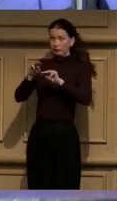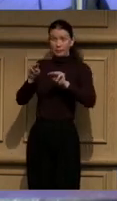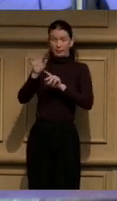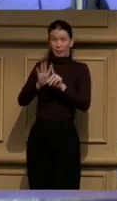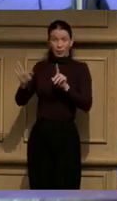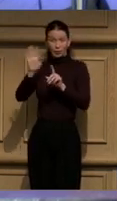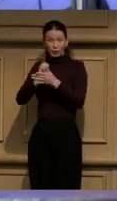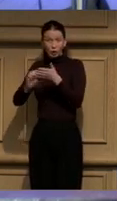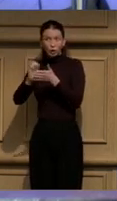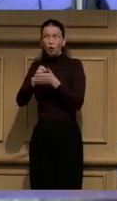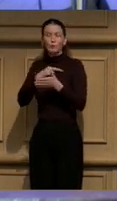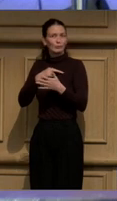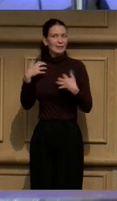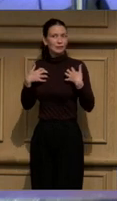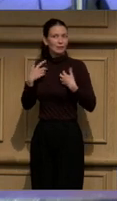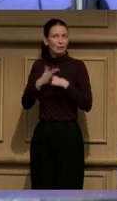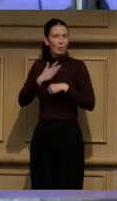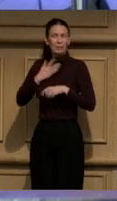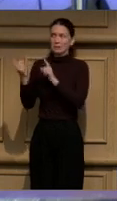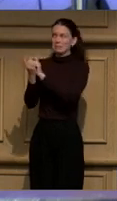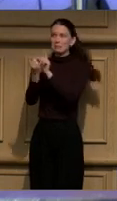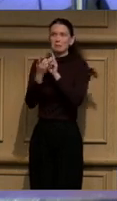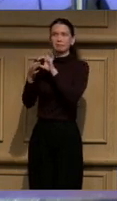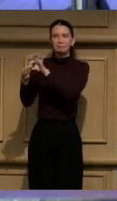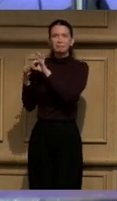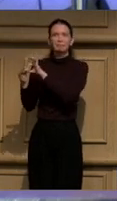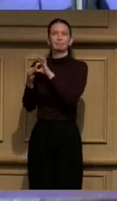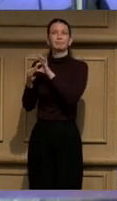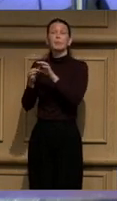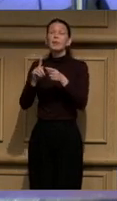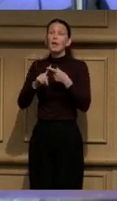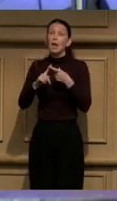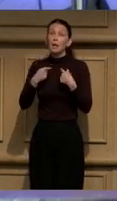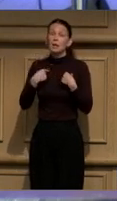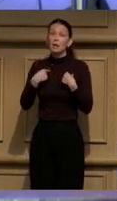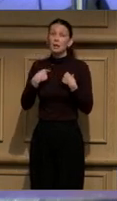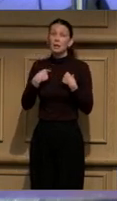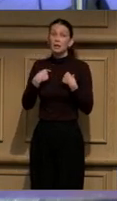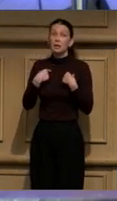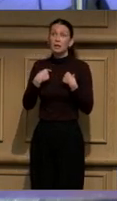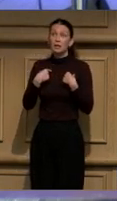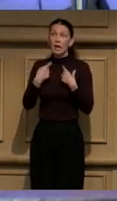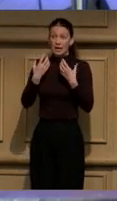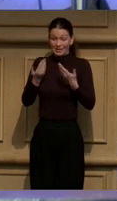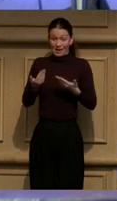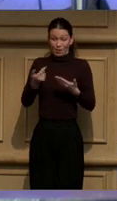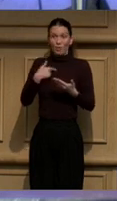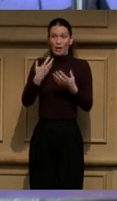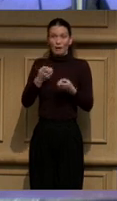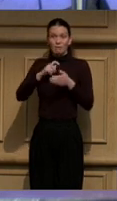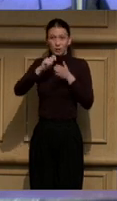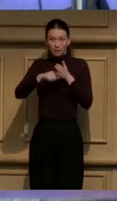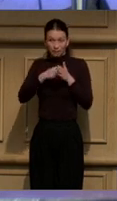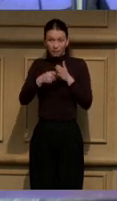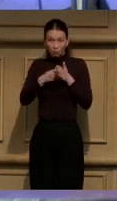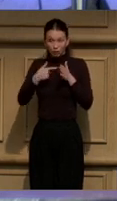was very fascinating. And I actually have a project now that I